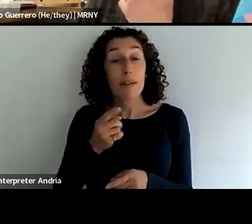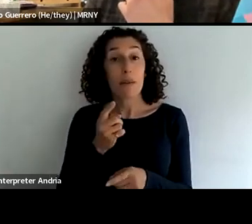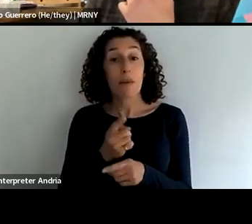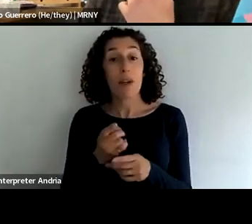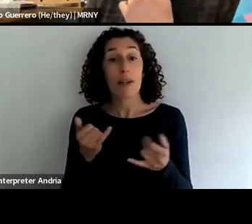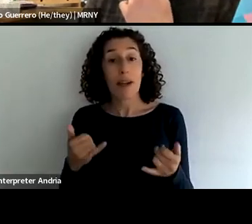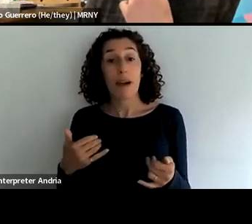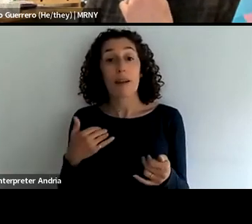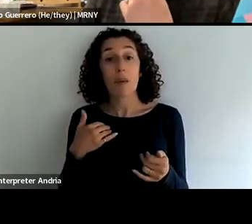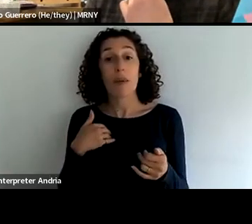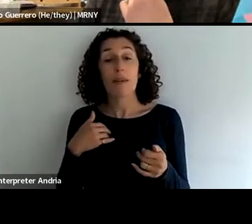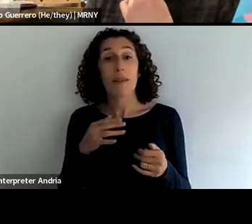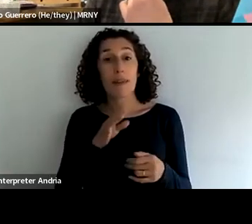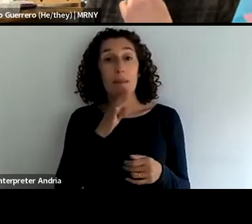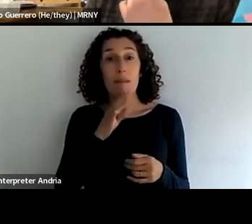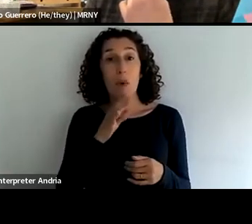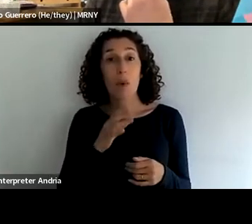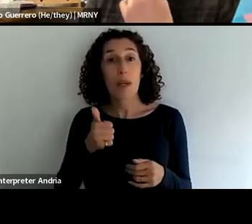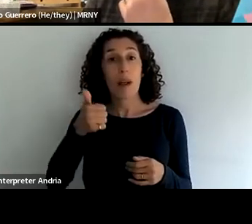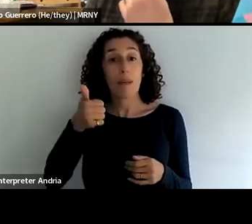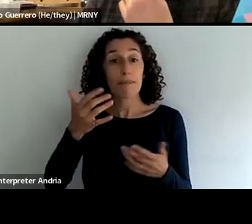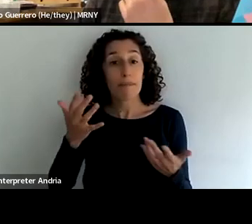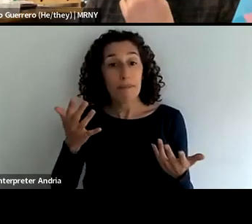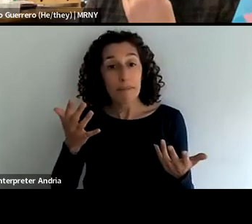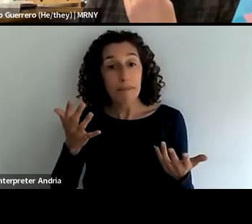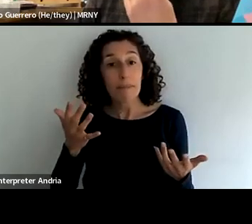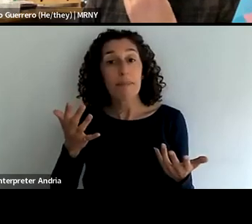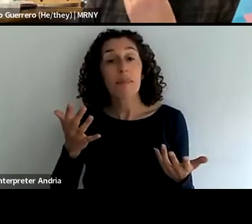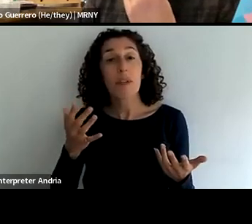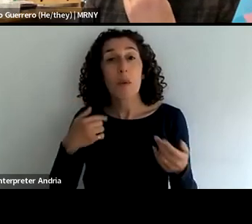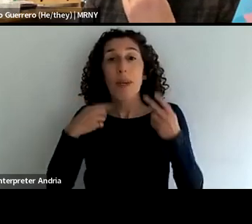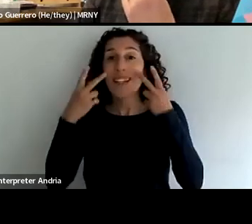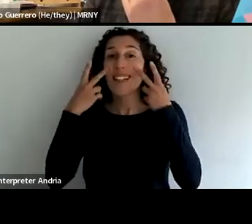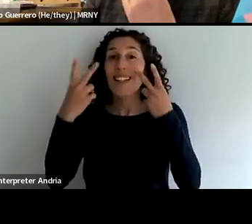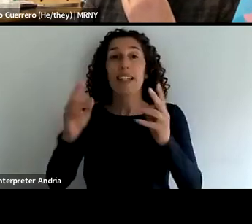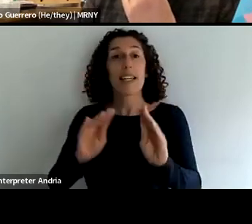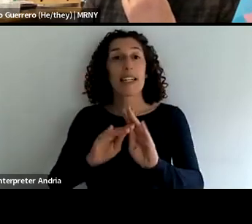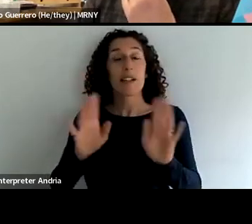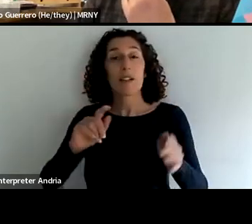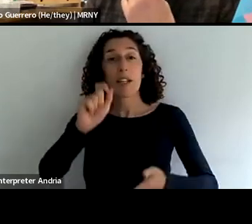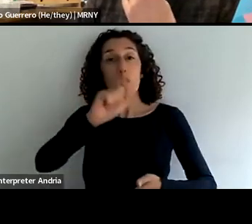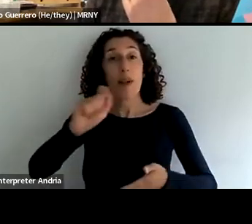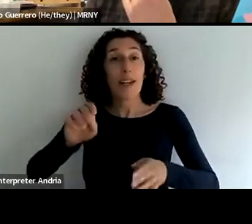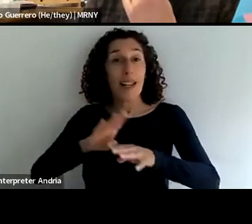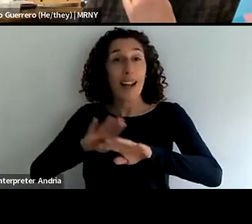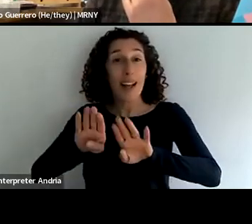have spoken up, we've made it very clear, we all see the writing on the walls, right? Like especially with